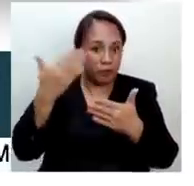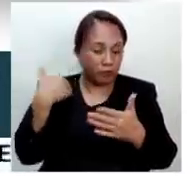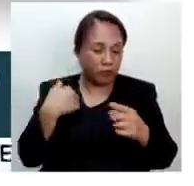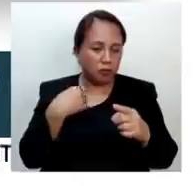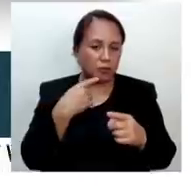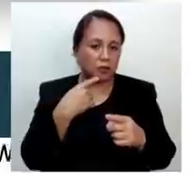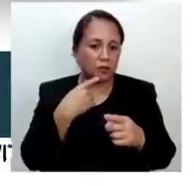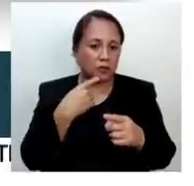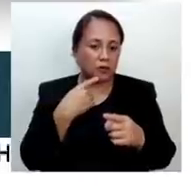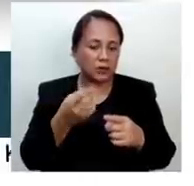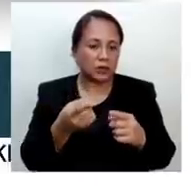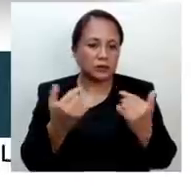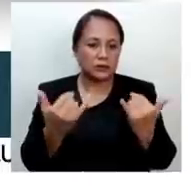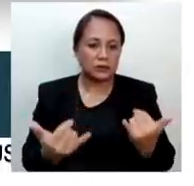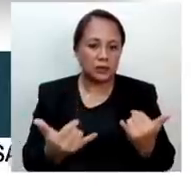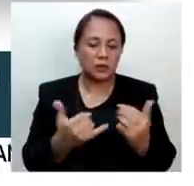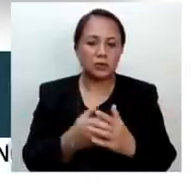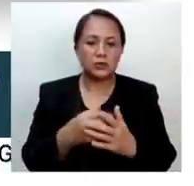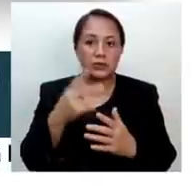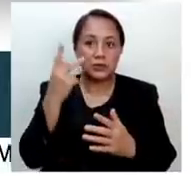that in the case of Kevin Espinosa's